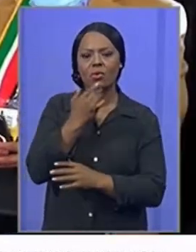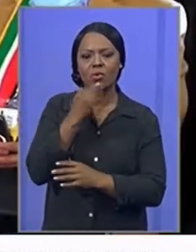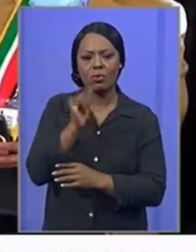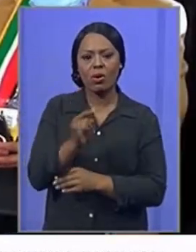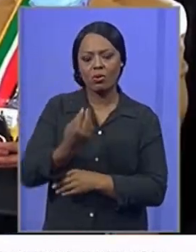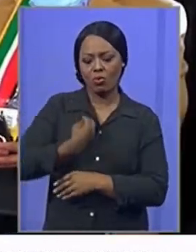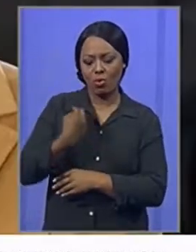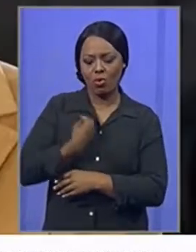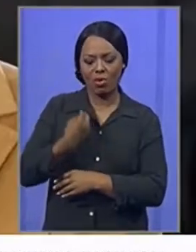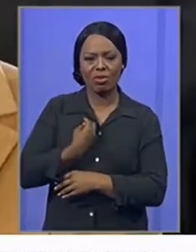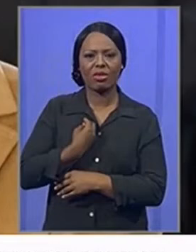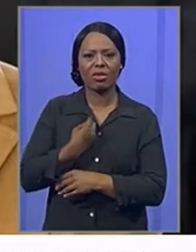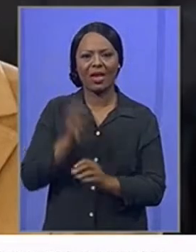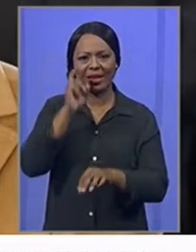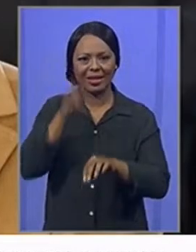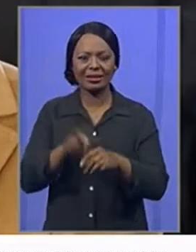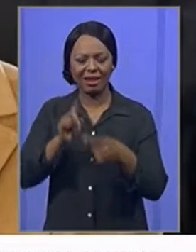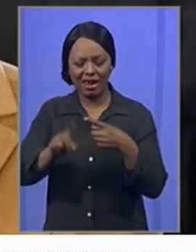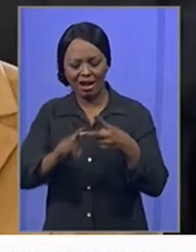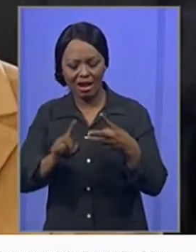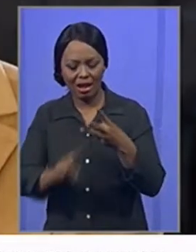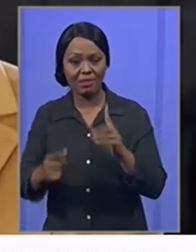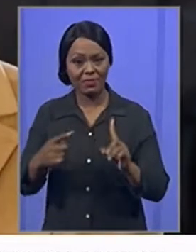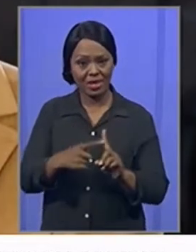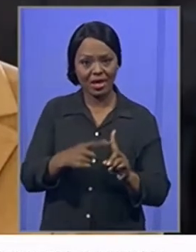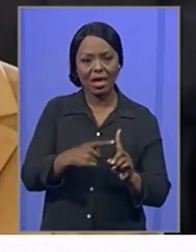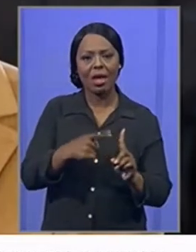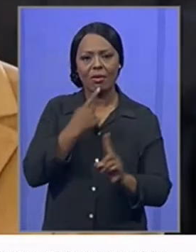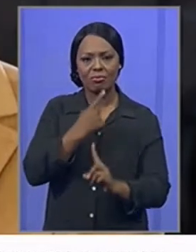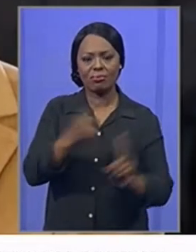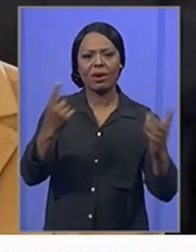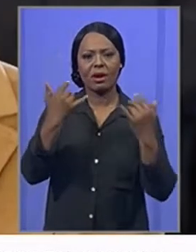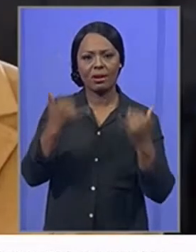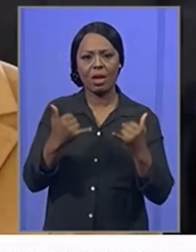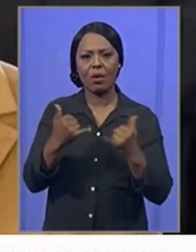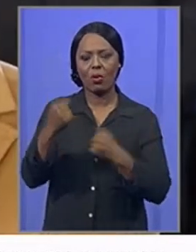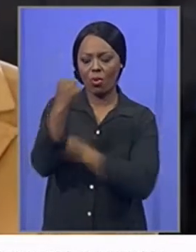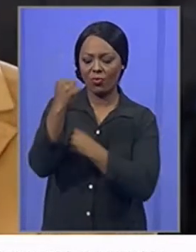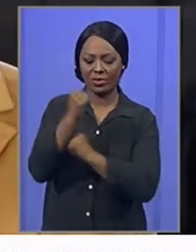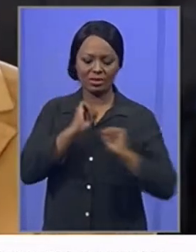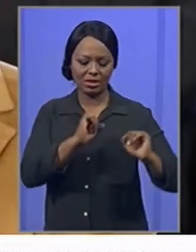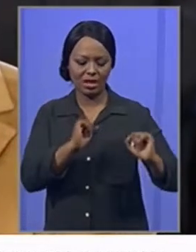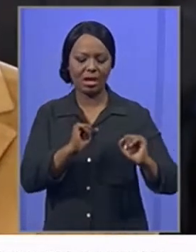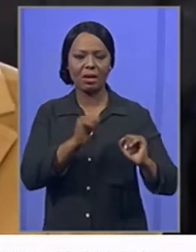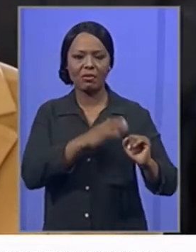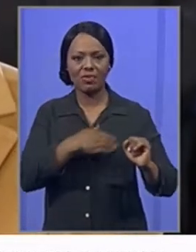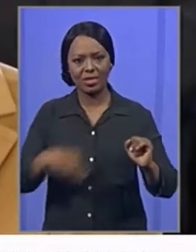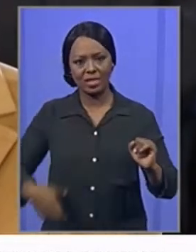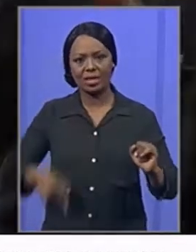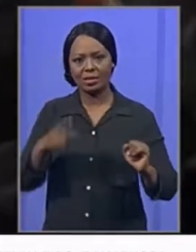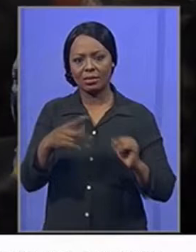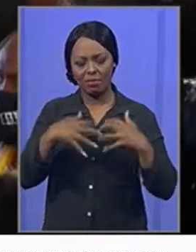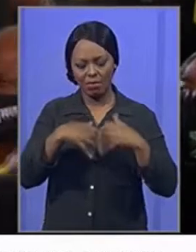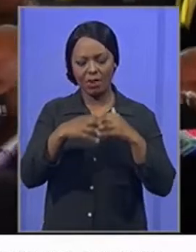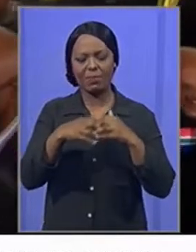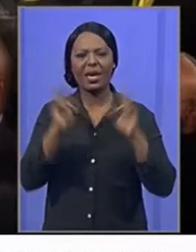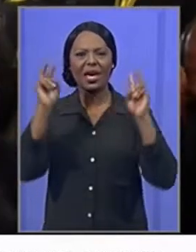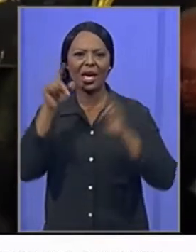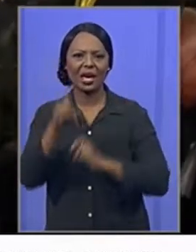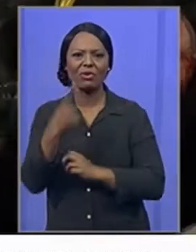gale, Mopresidente o itsisitse fa kantoro ya gagwe e tla tlhoma unity e tla samagana le tiego mo lephateng la kgwebo. We